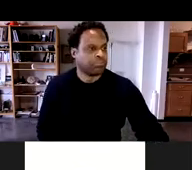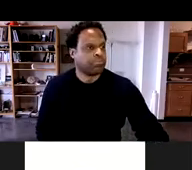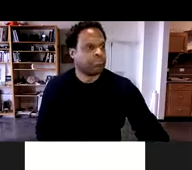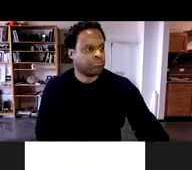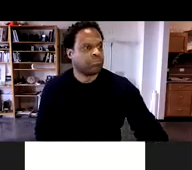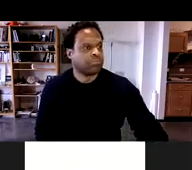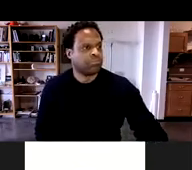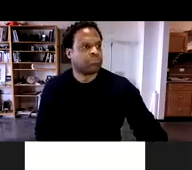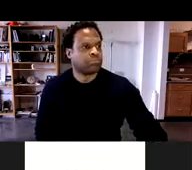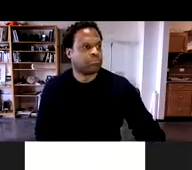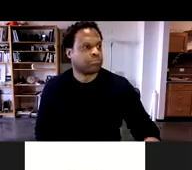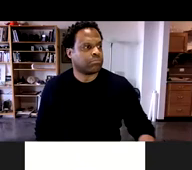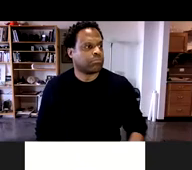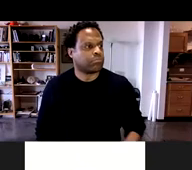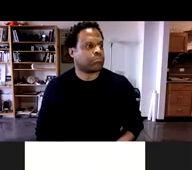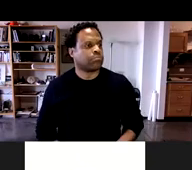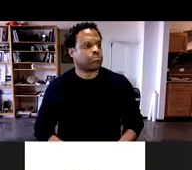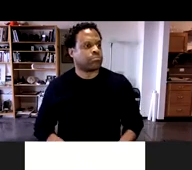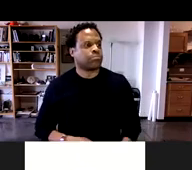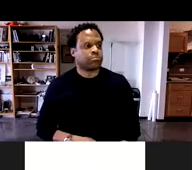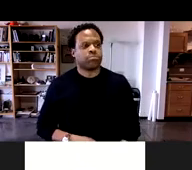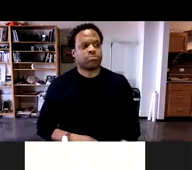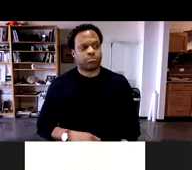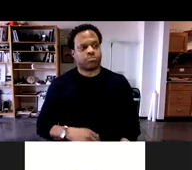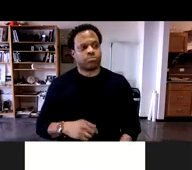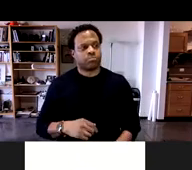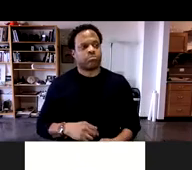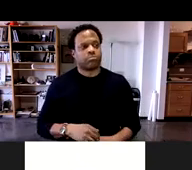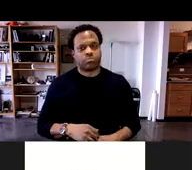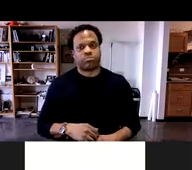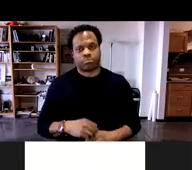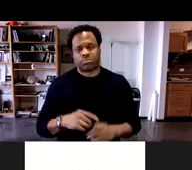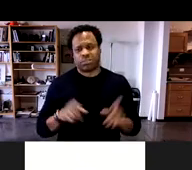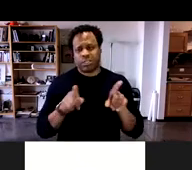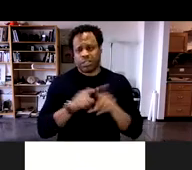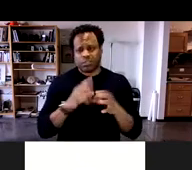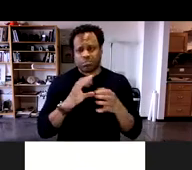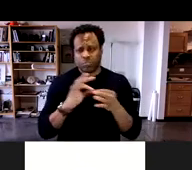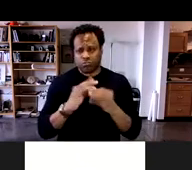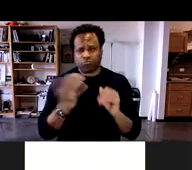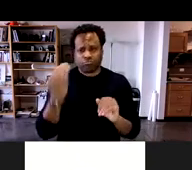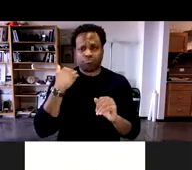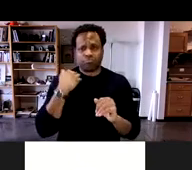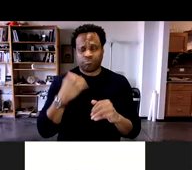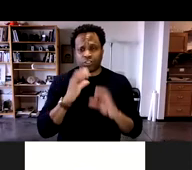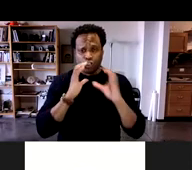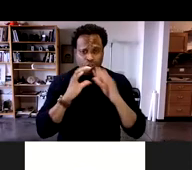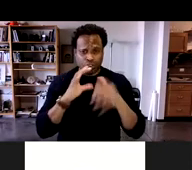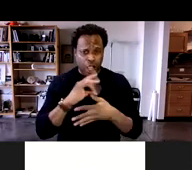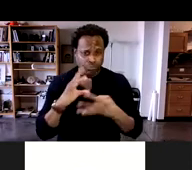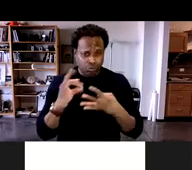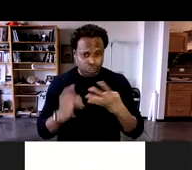both ways for the medical person or for the deaf person. Just keep your mask on at all times. That's the #1 priority.